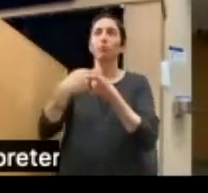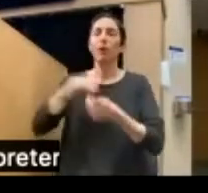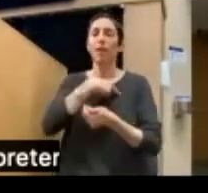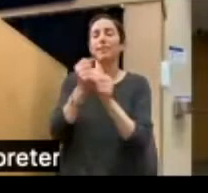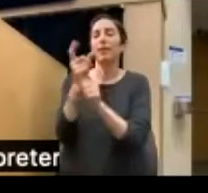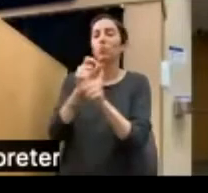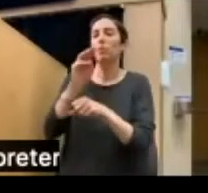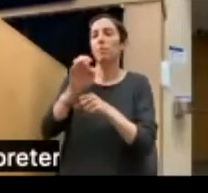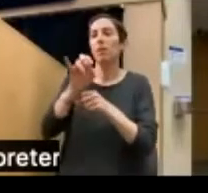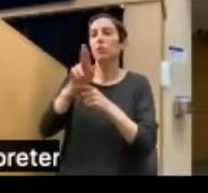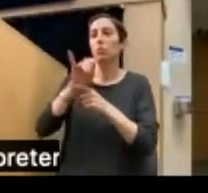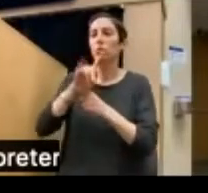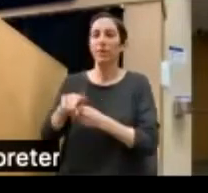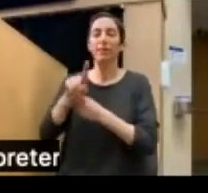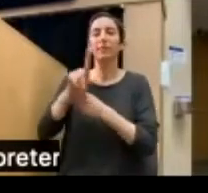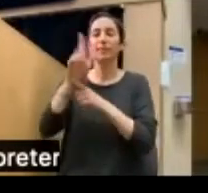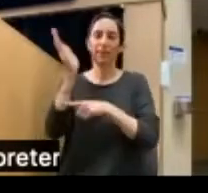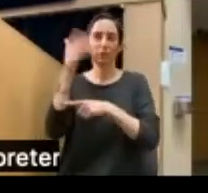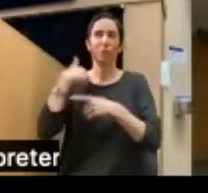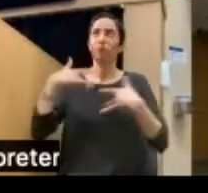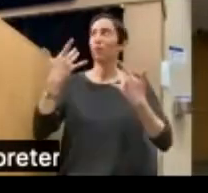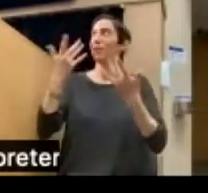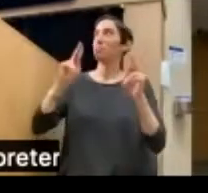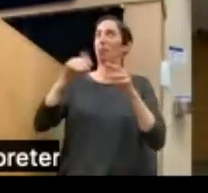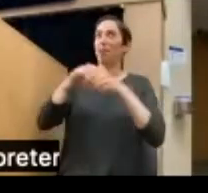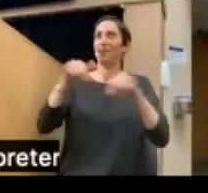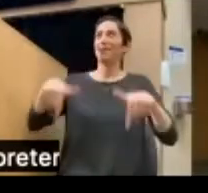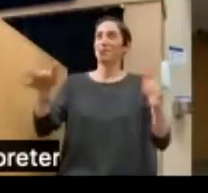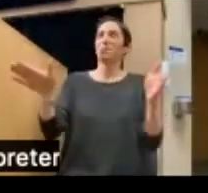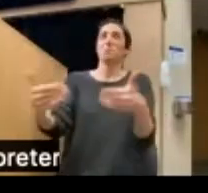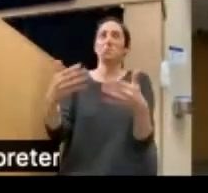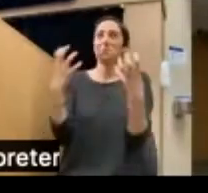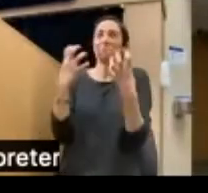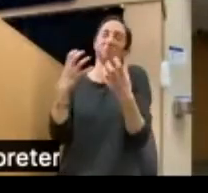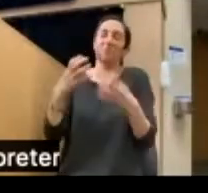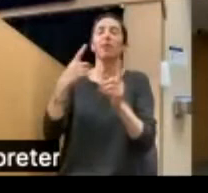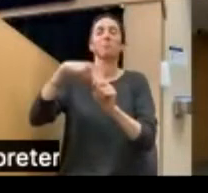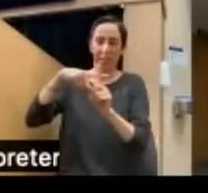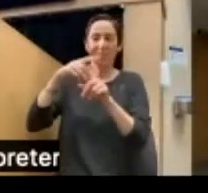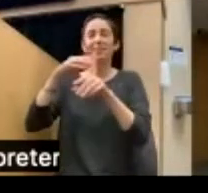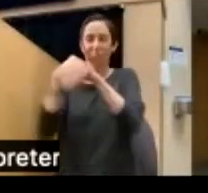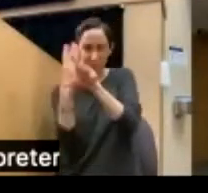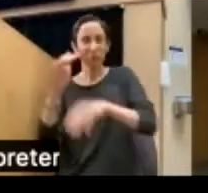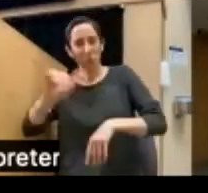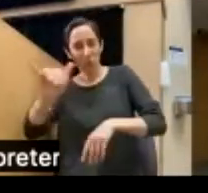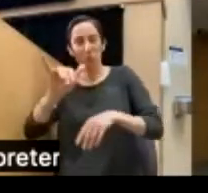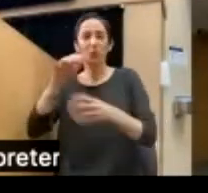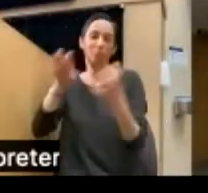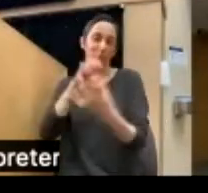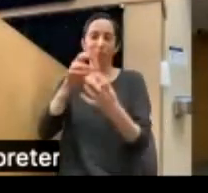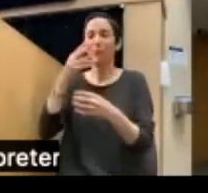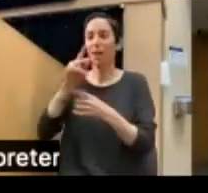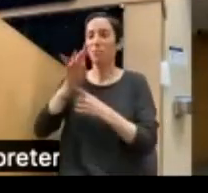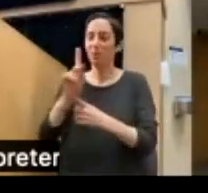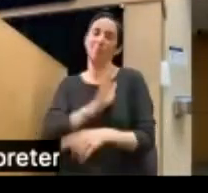Meyerowitz lecture. It's just so wonderful to have folks here in the audience. Woo! And also online, we're doing a hybrid model